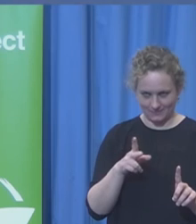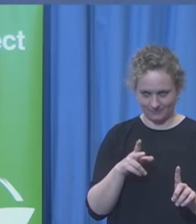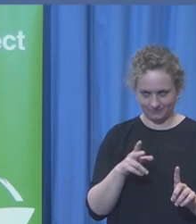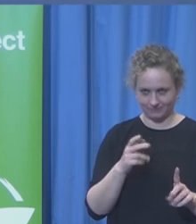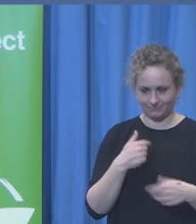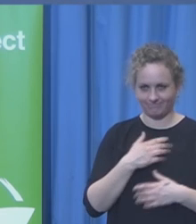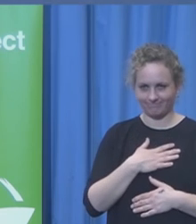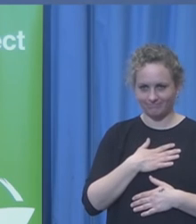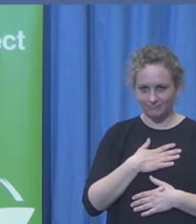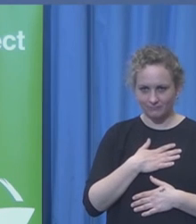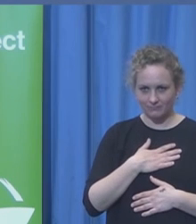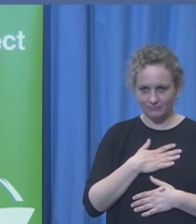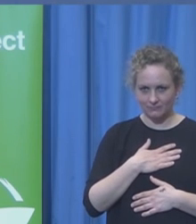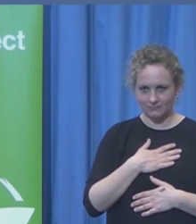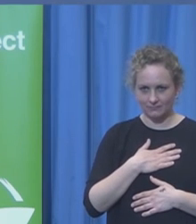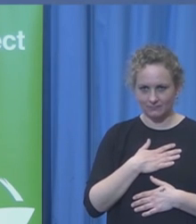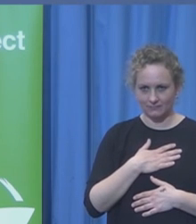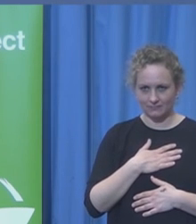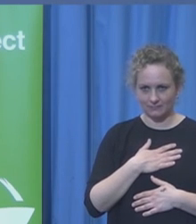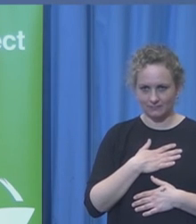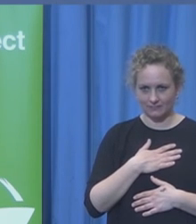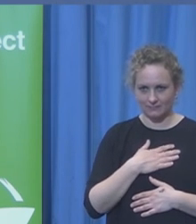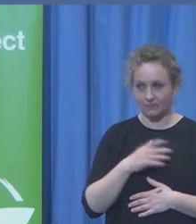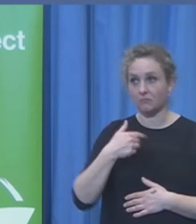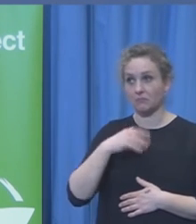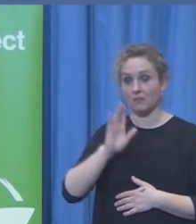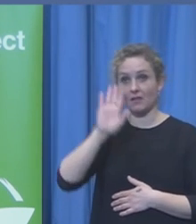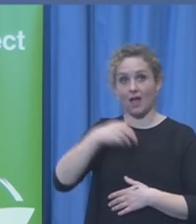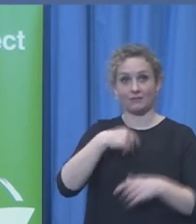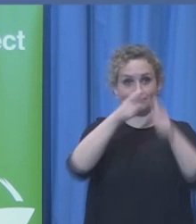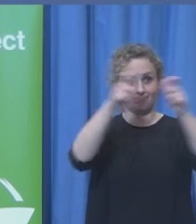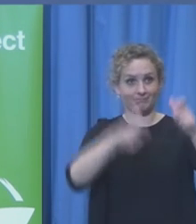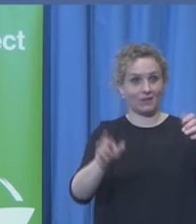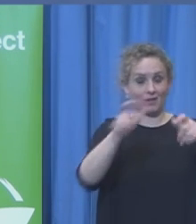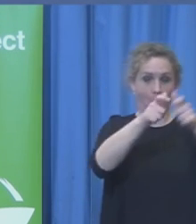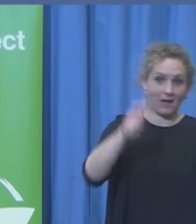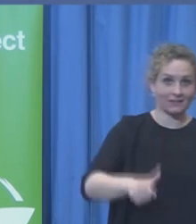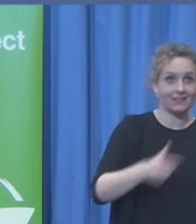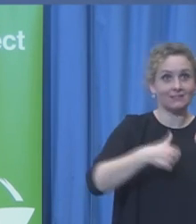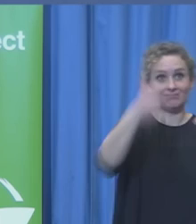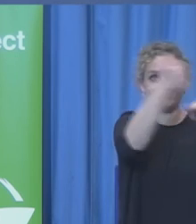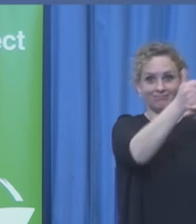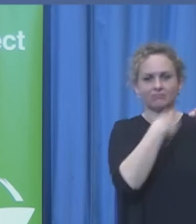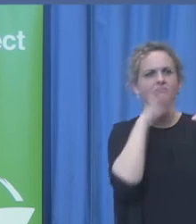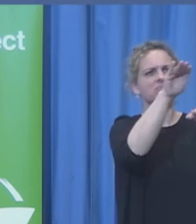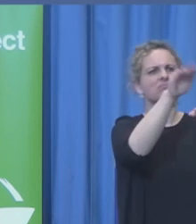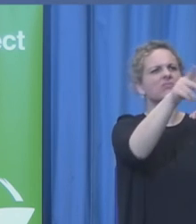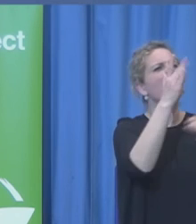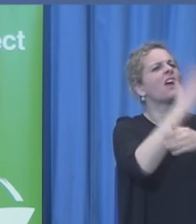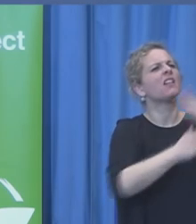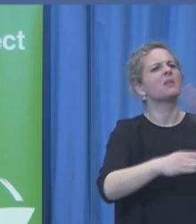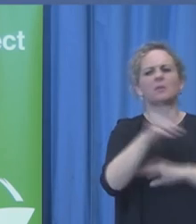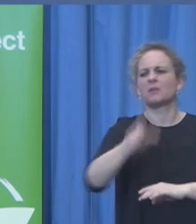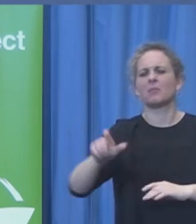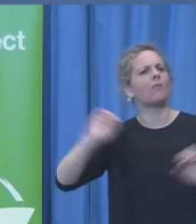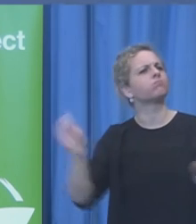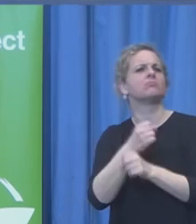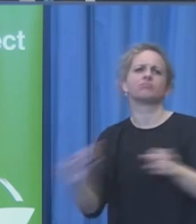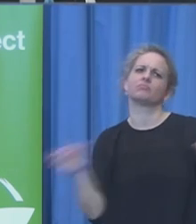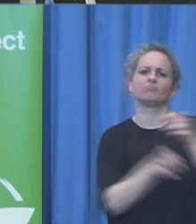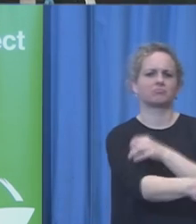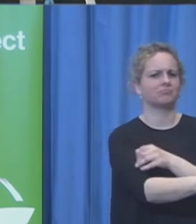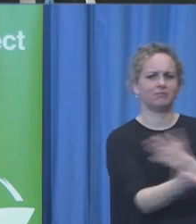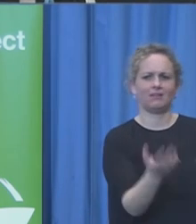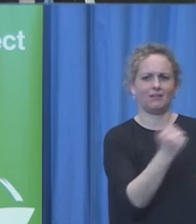employers who have tried it often says yes, well, it works. So